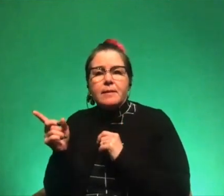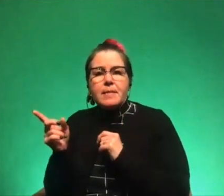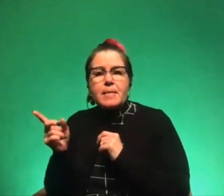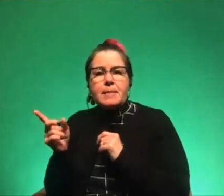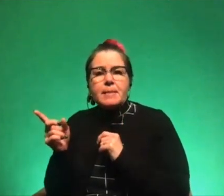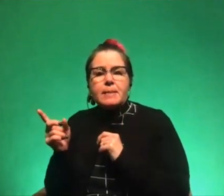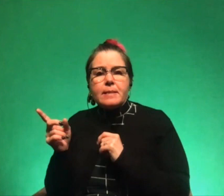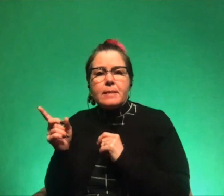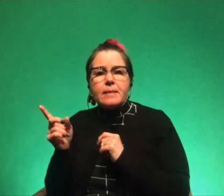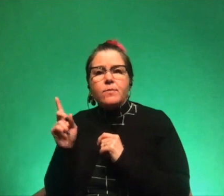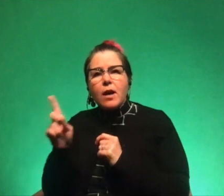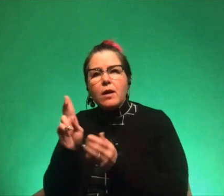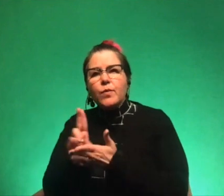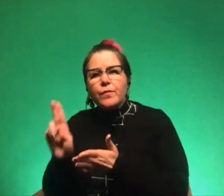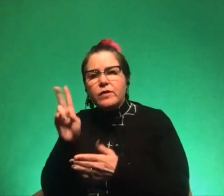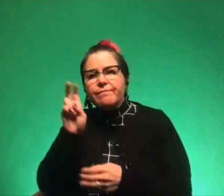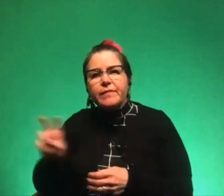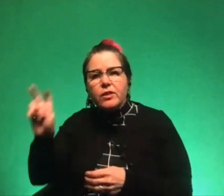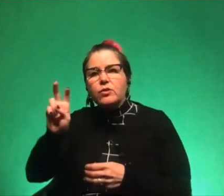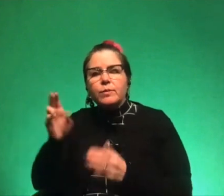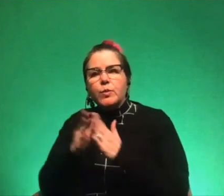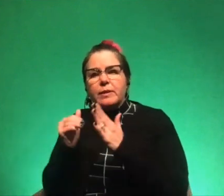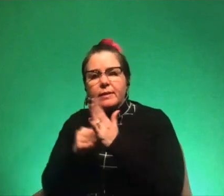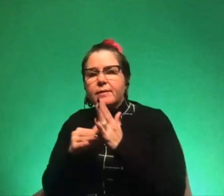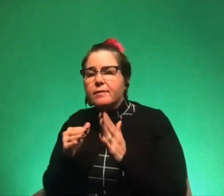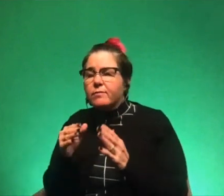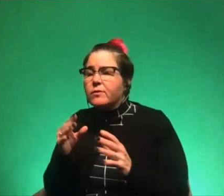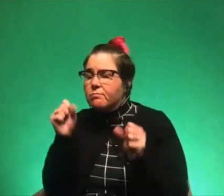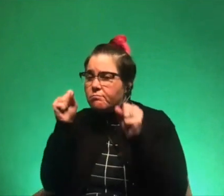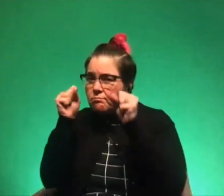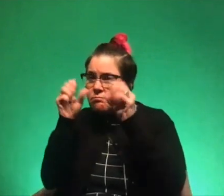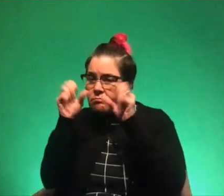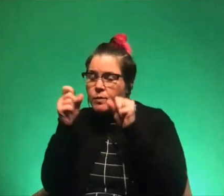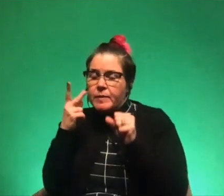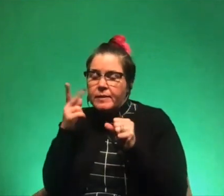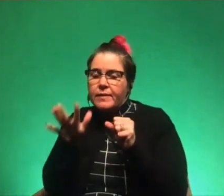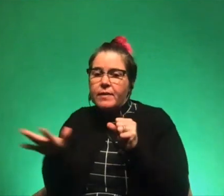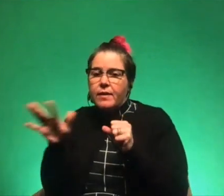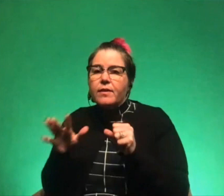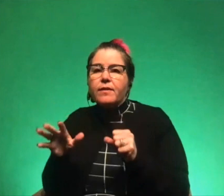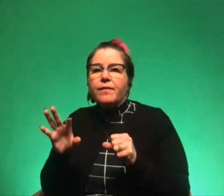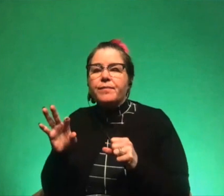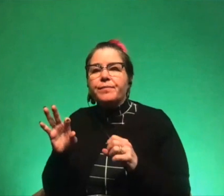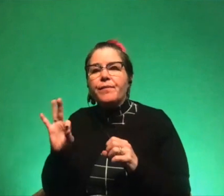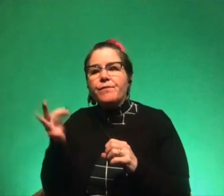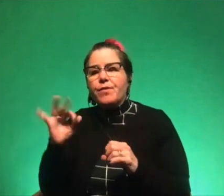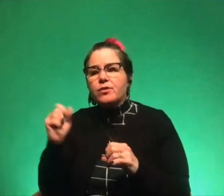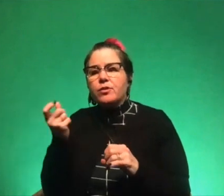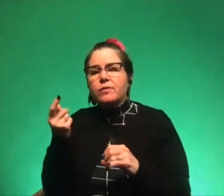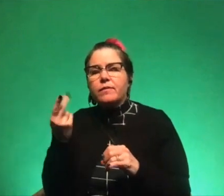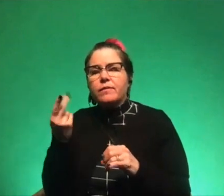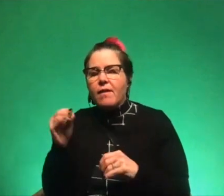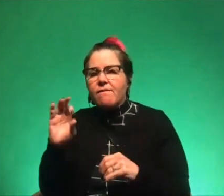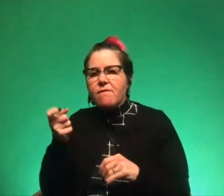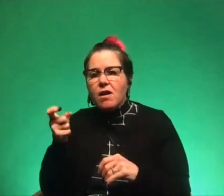When I was at university, we did field trips to New Zealand, which was really phenomenal to see, like the Franz Josef and the Fox glaciers there.